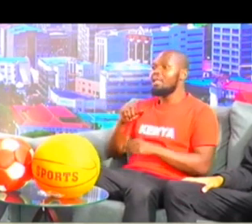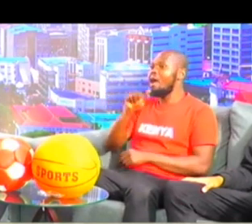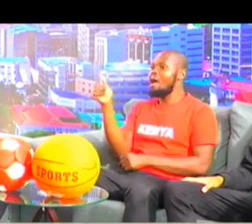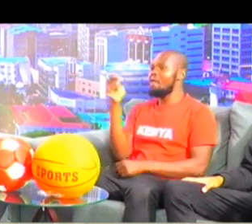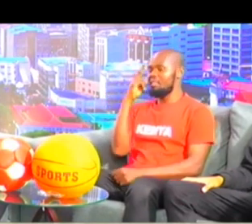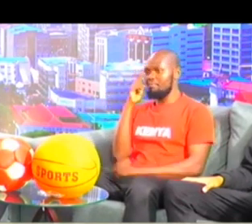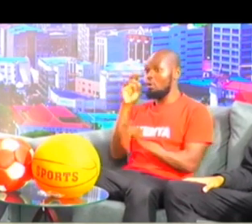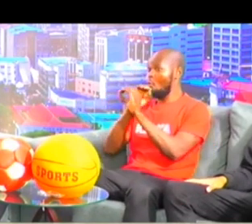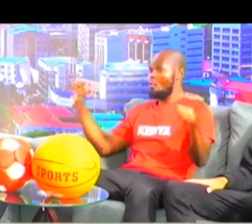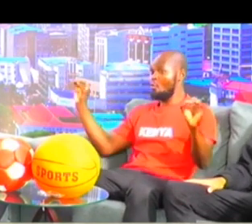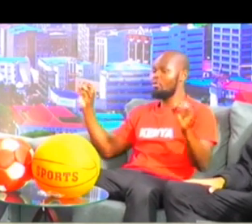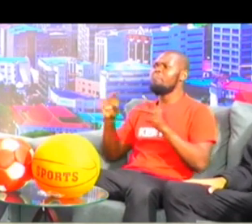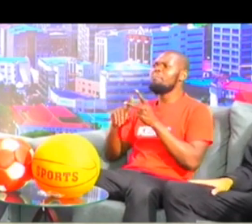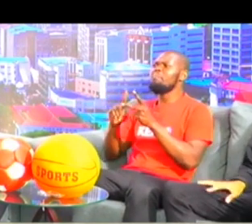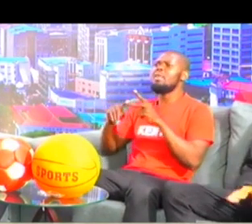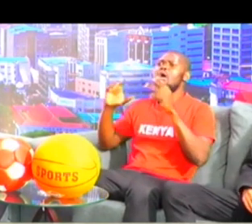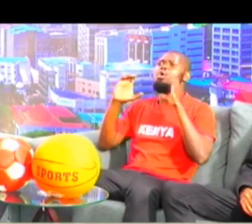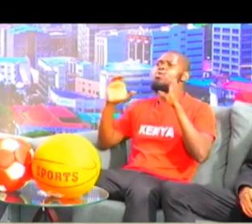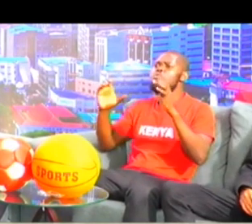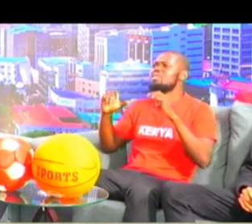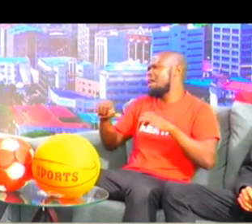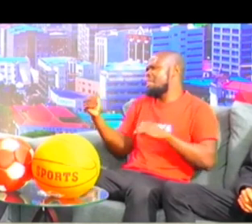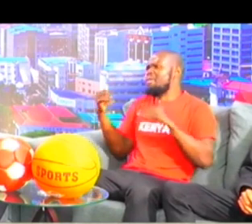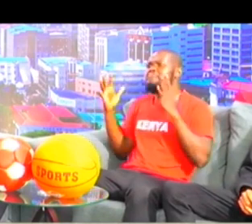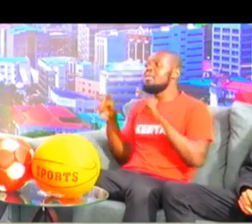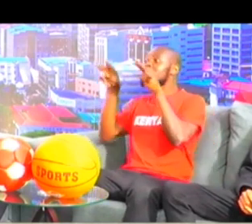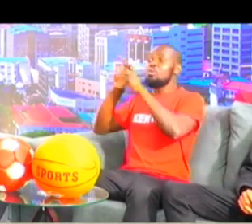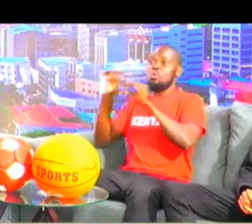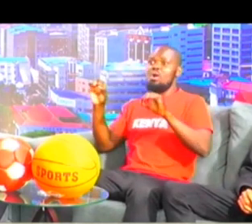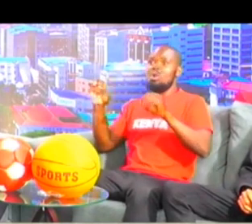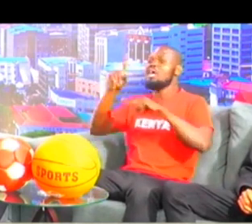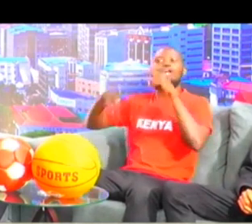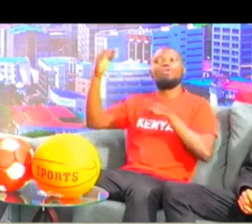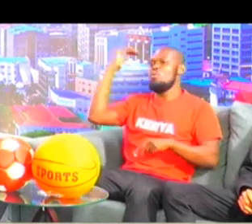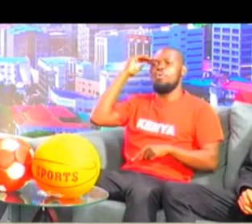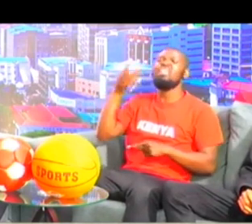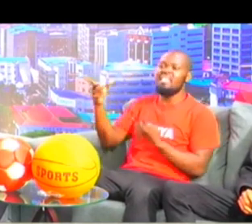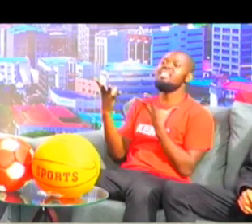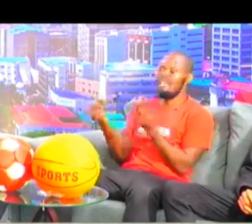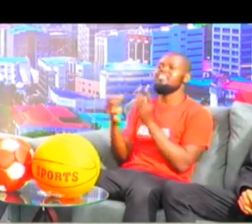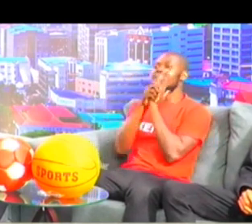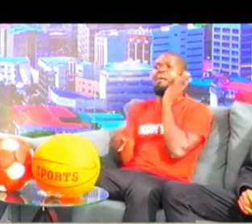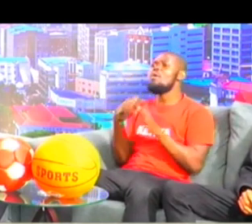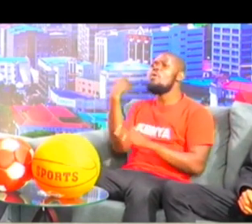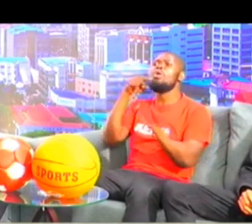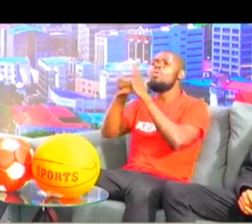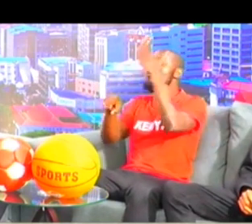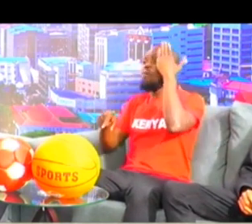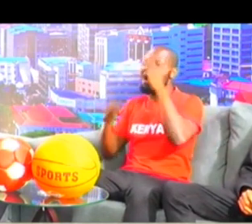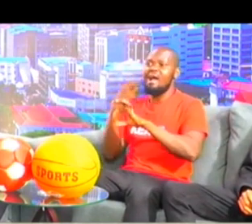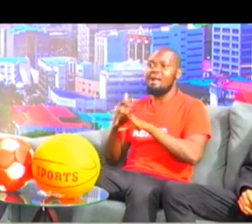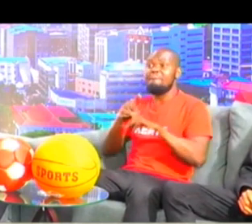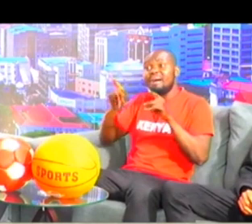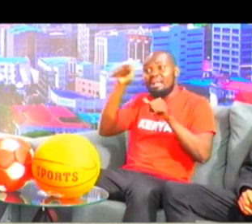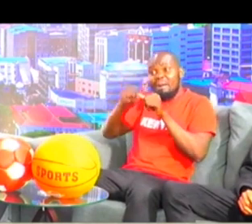So another idea is, if they did not have a spy or whatsoever, and they did not know, it would have been